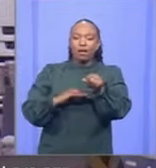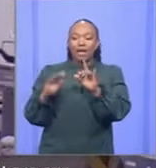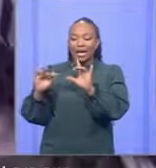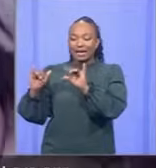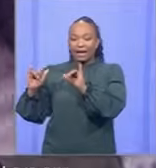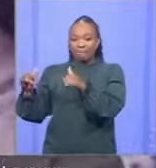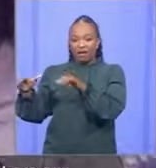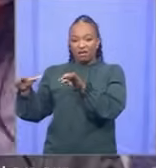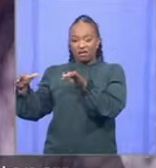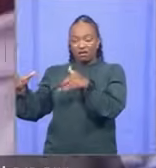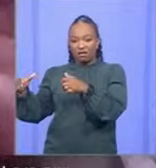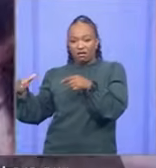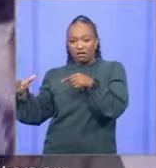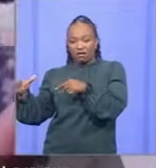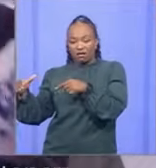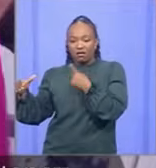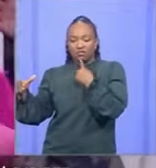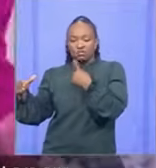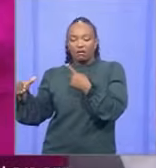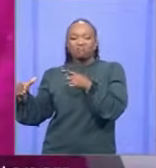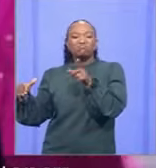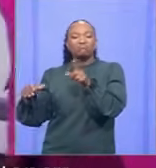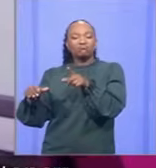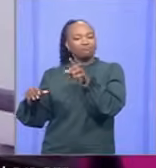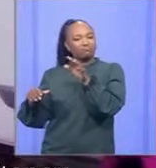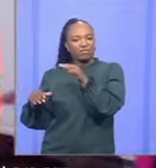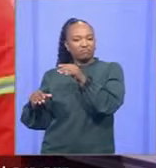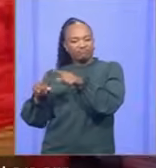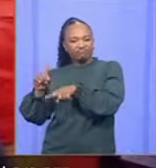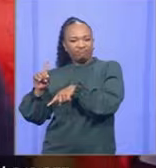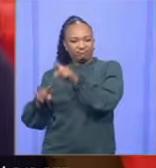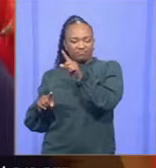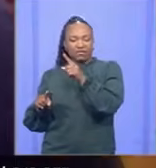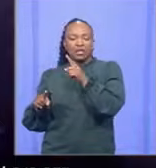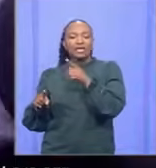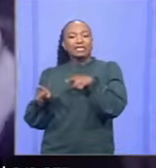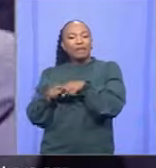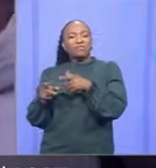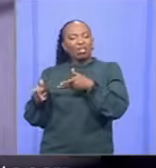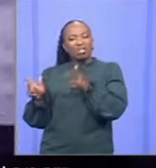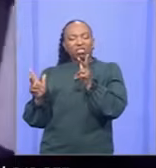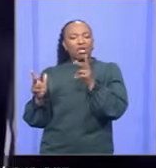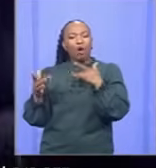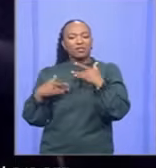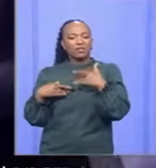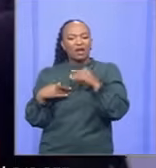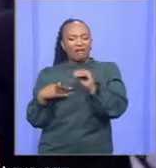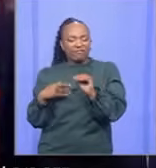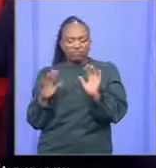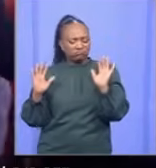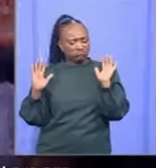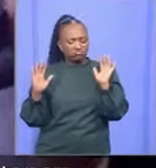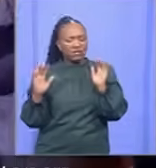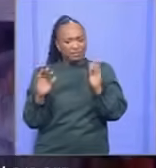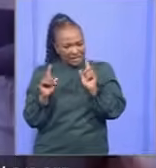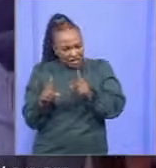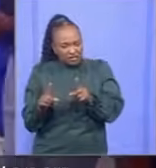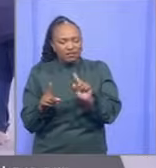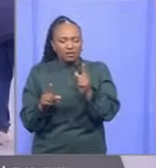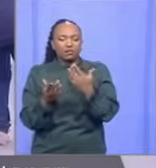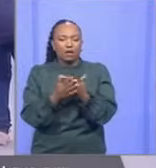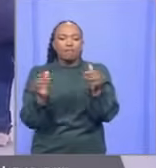jaana ba ne ba bolotsa ditshupetso ba kopa gore dingongora tsa bona di arabiwe. Mathata a rona le motheo ke gore disalary kgona